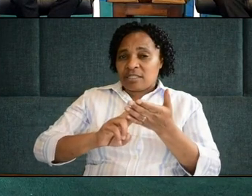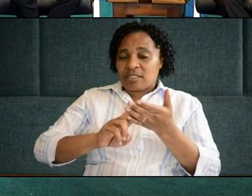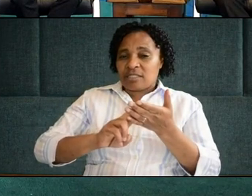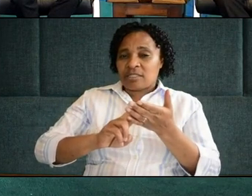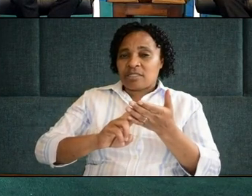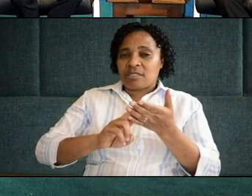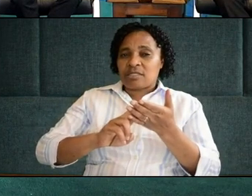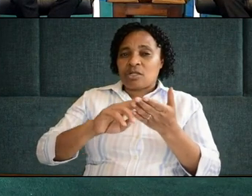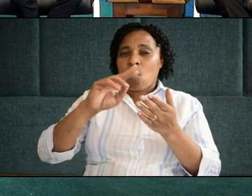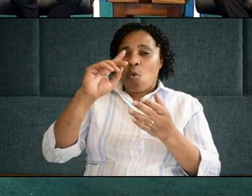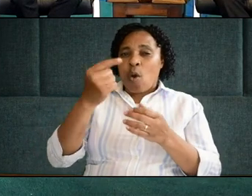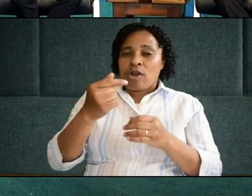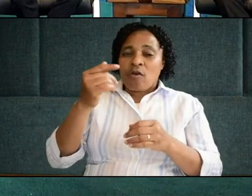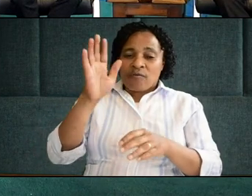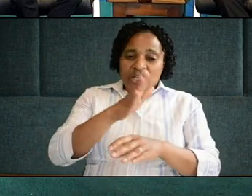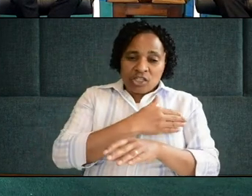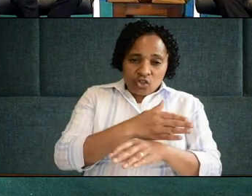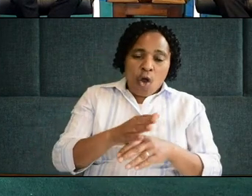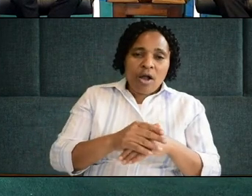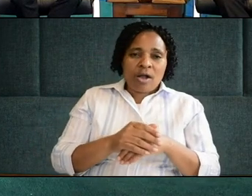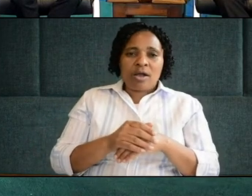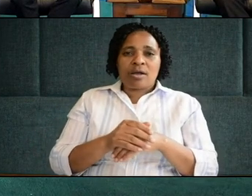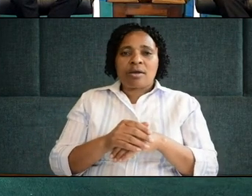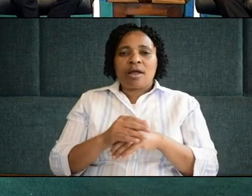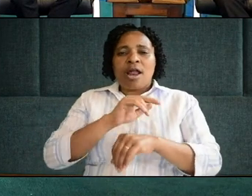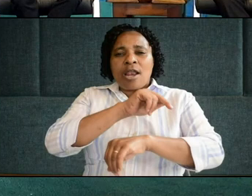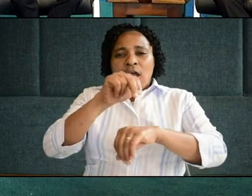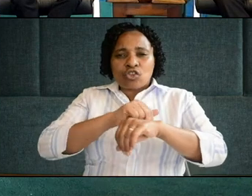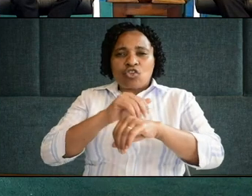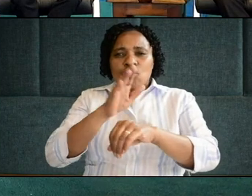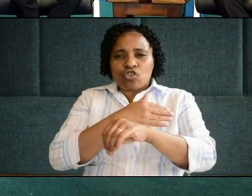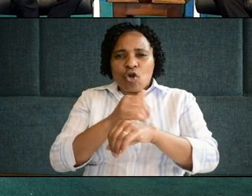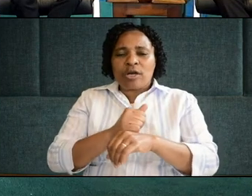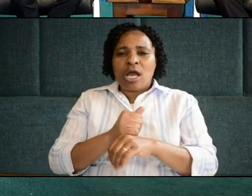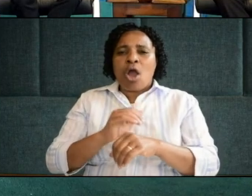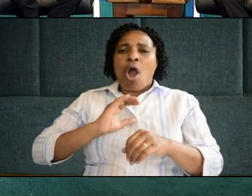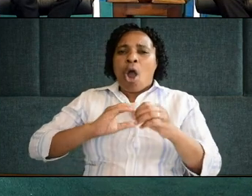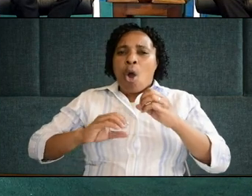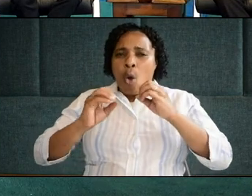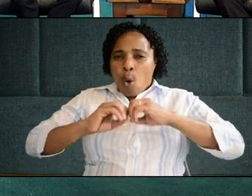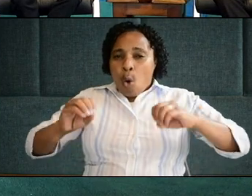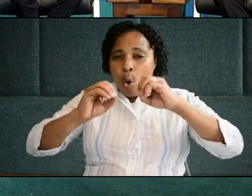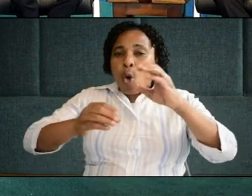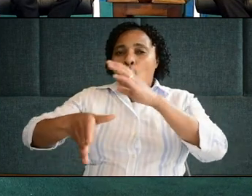stanza of our anthem that says, O God of all creation,